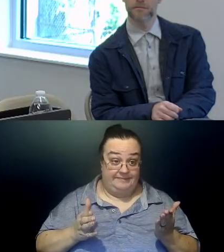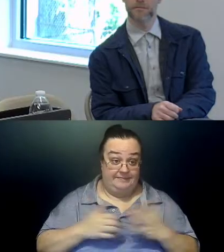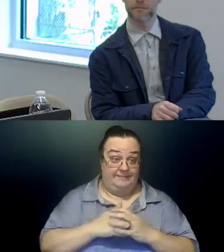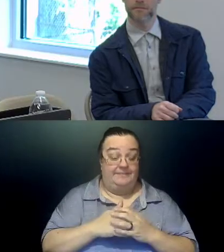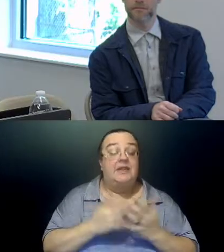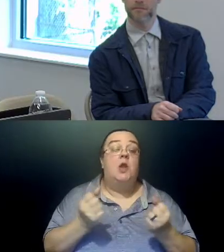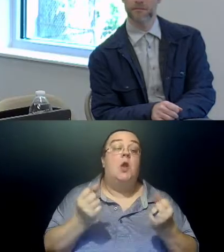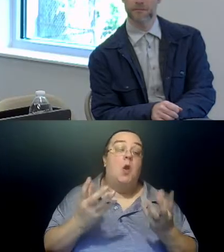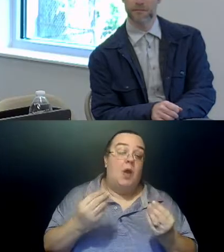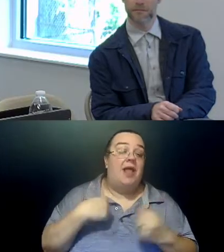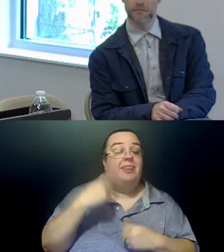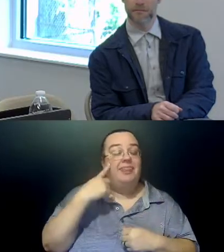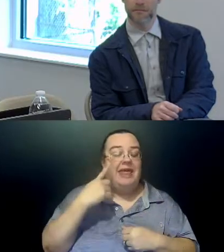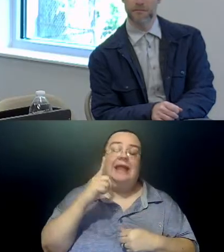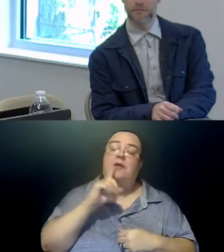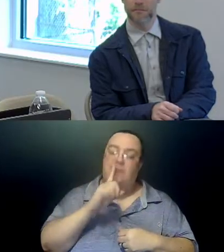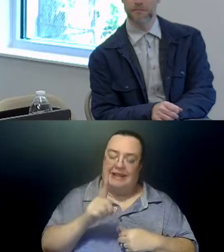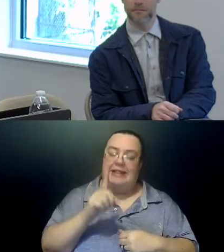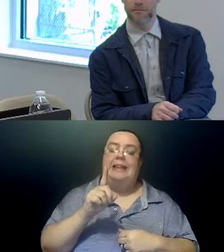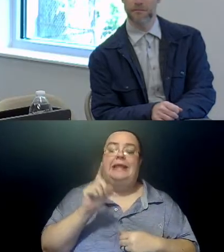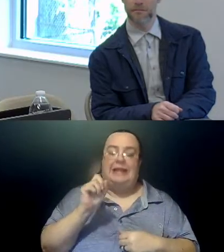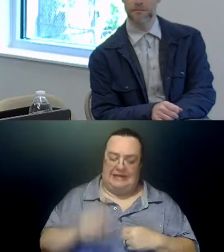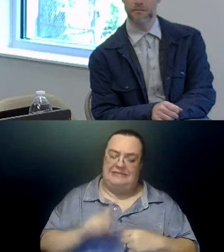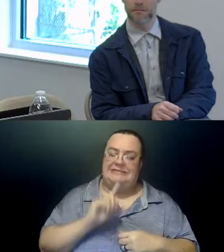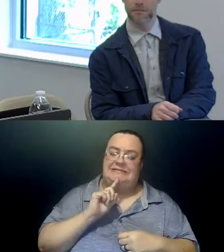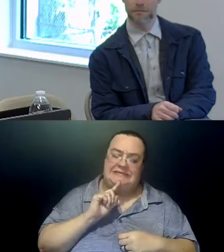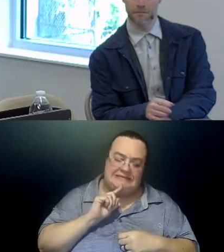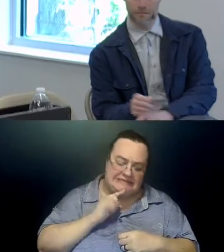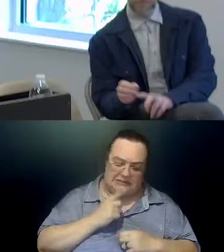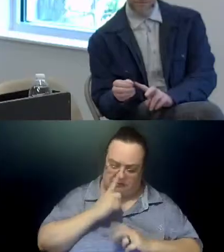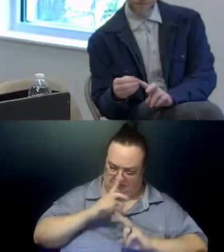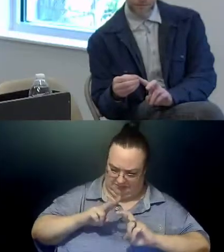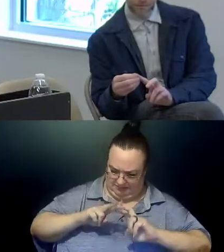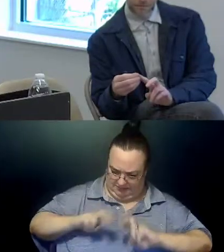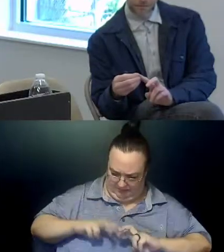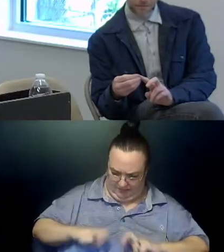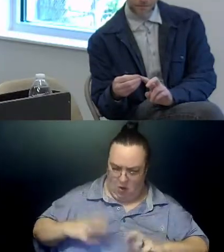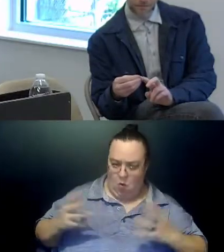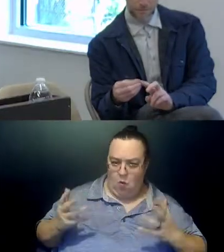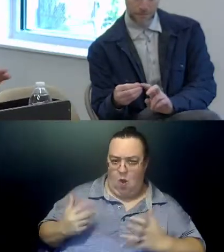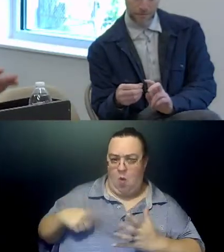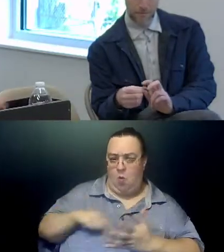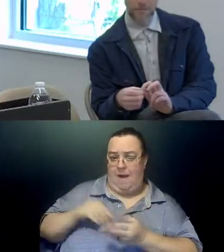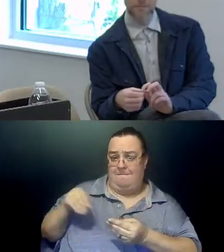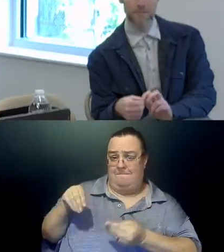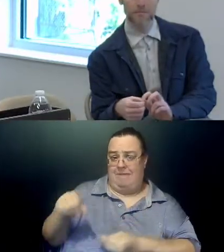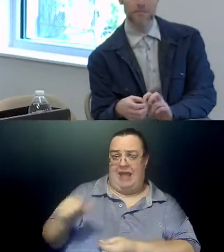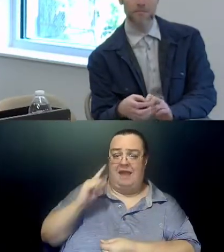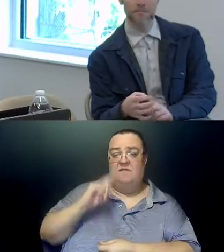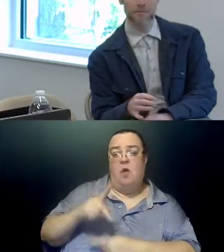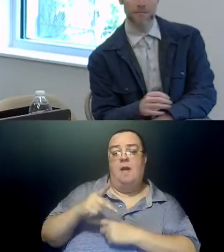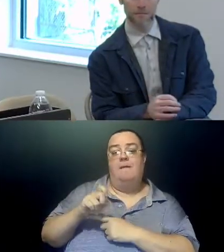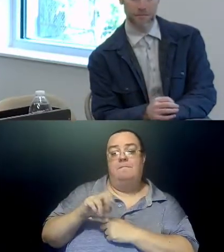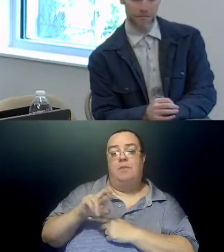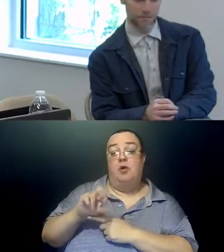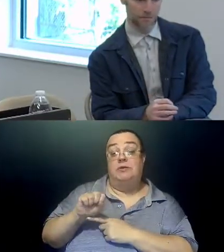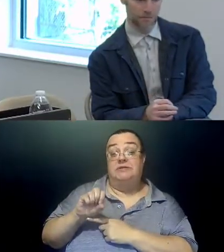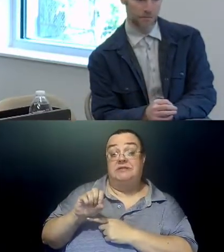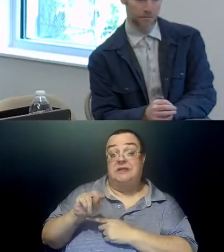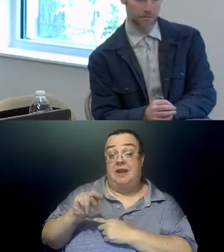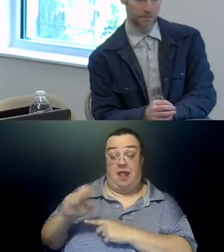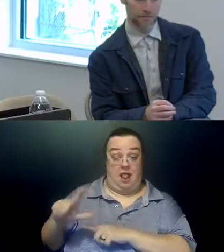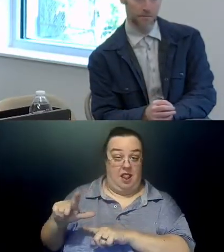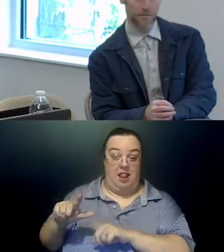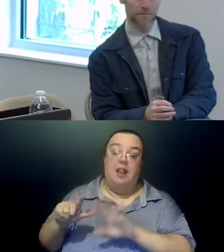So I think you need to take a hard look at what we're paying in personnel, but I don't want to talk about